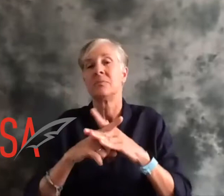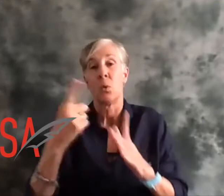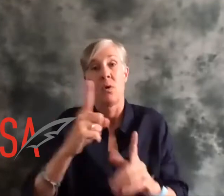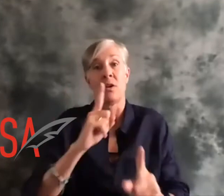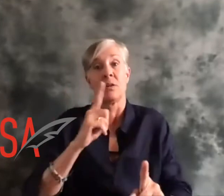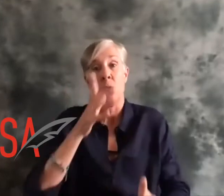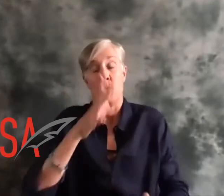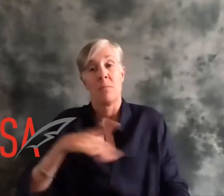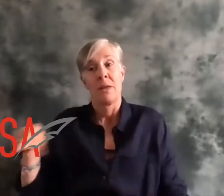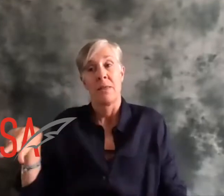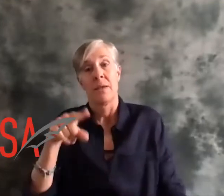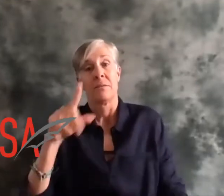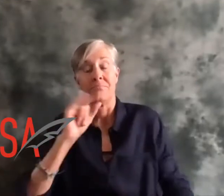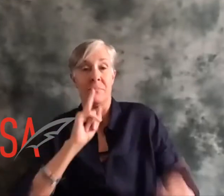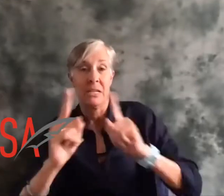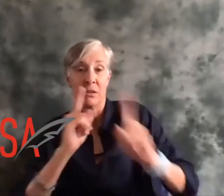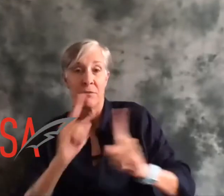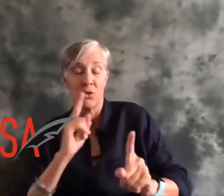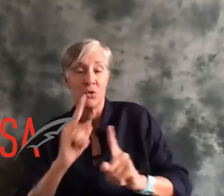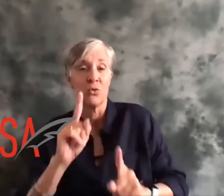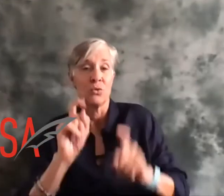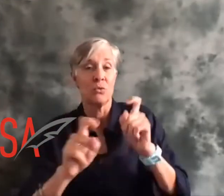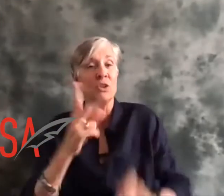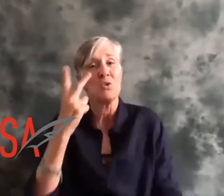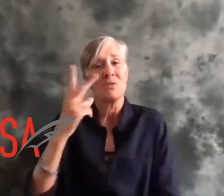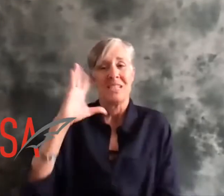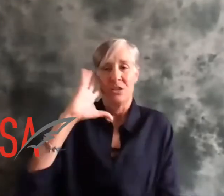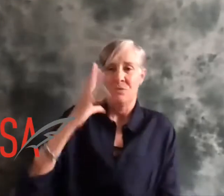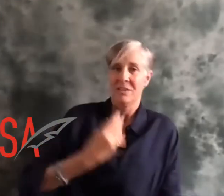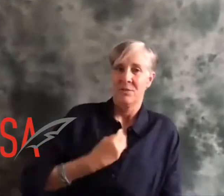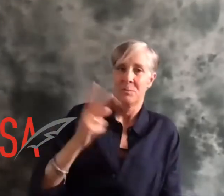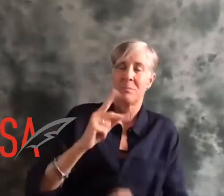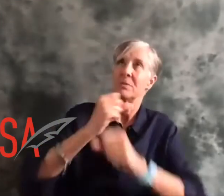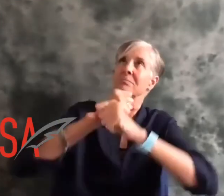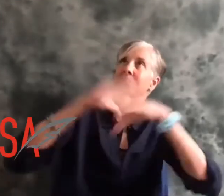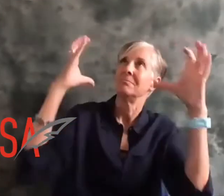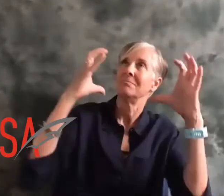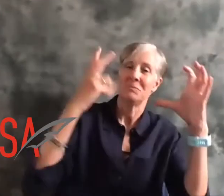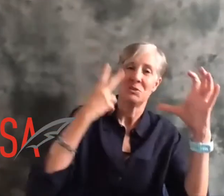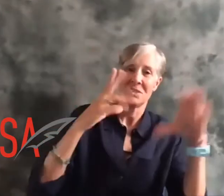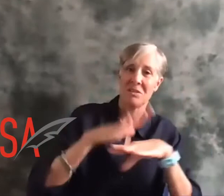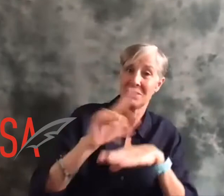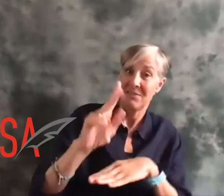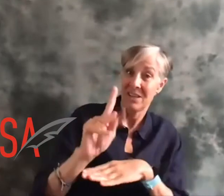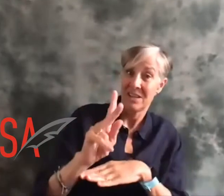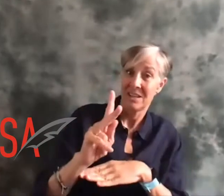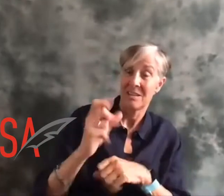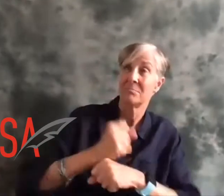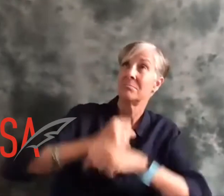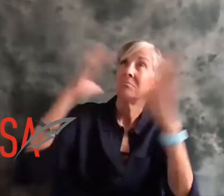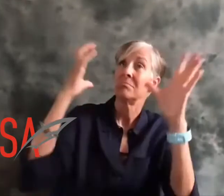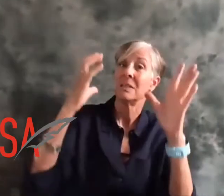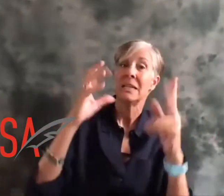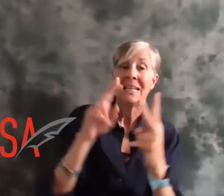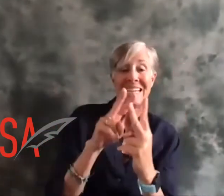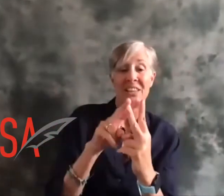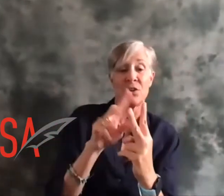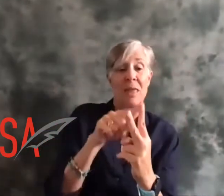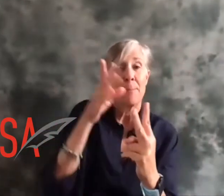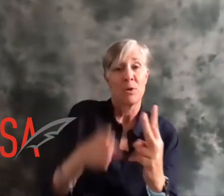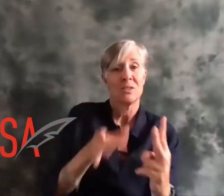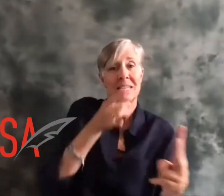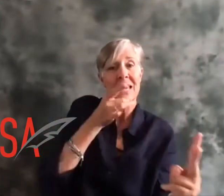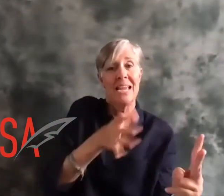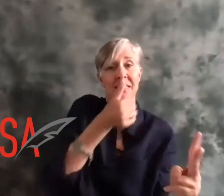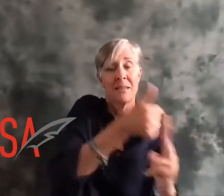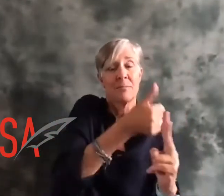like, typically what you see trans folks depicted at in the media is that they either hate themselves